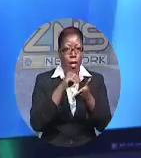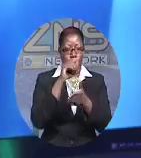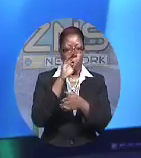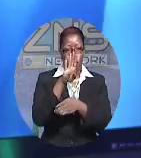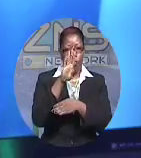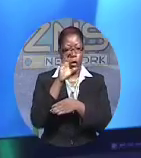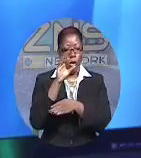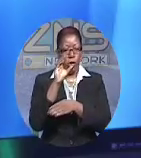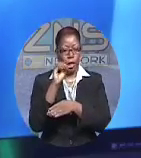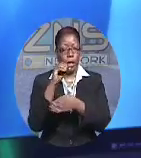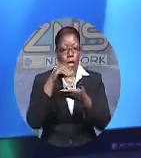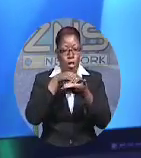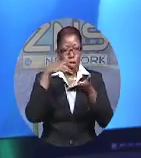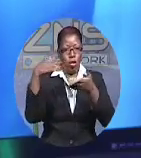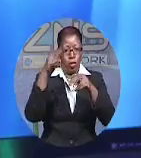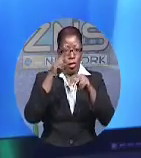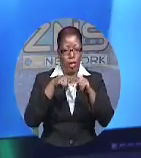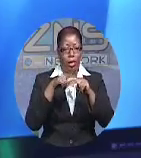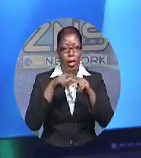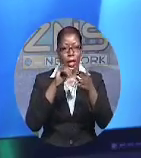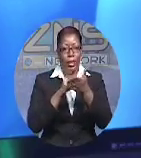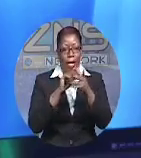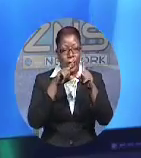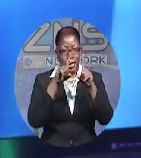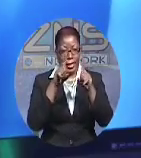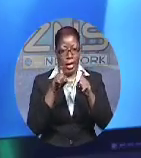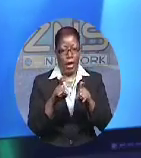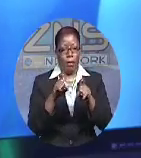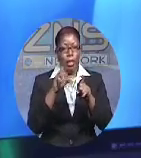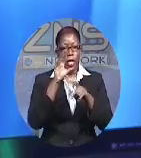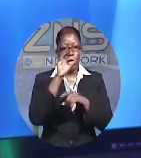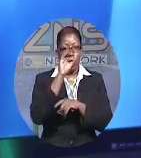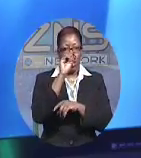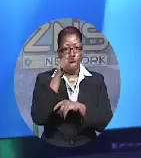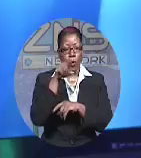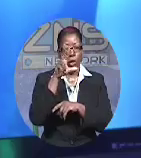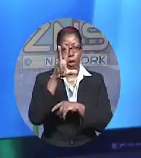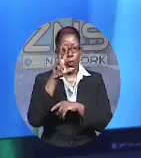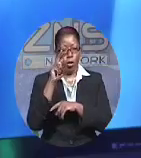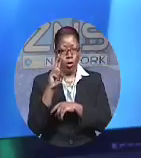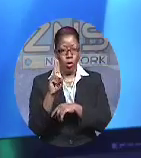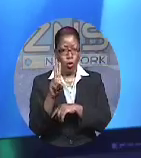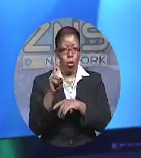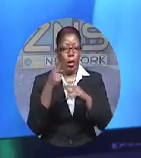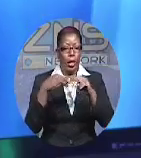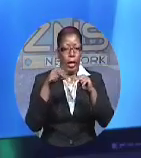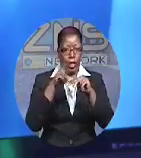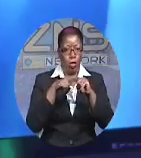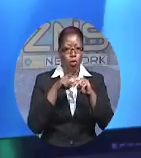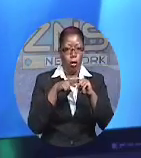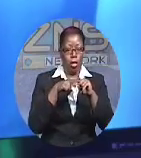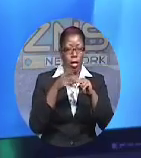7,140 candidates sat that exam this year, a 0.32% increase over last year's